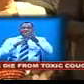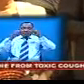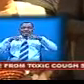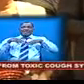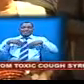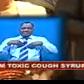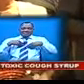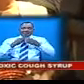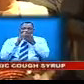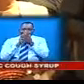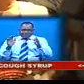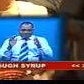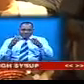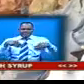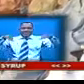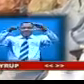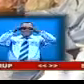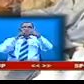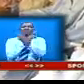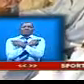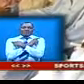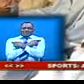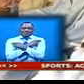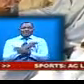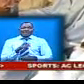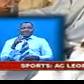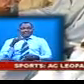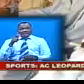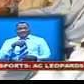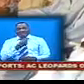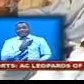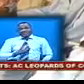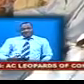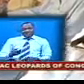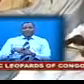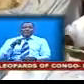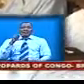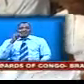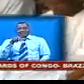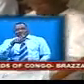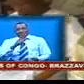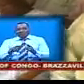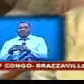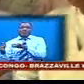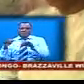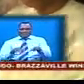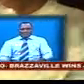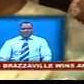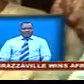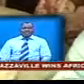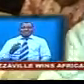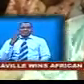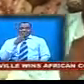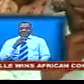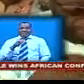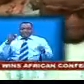Mahama peaceful rest. Other tribute came from Nigeria and friends of Alhaji Aliu Mahama. In line